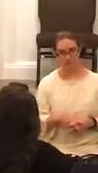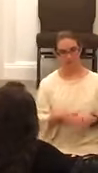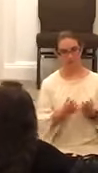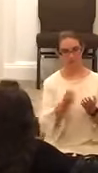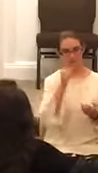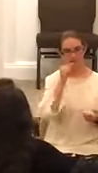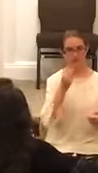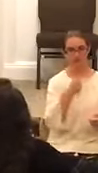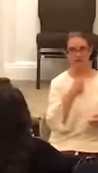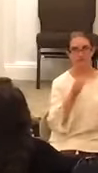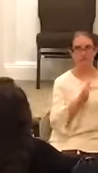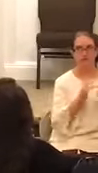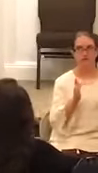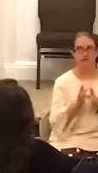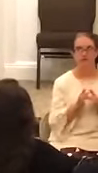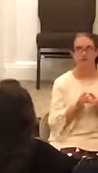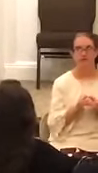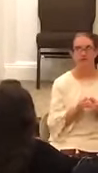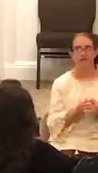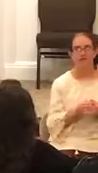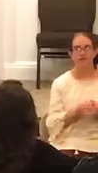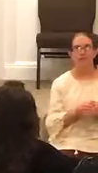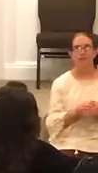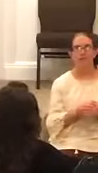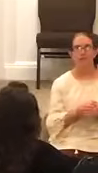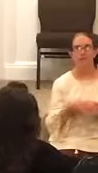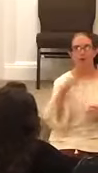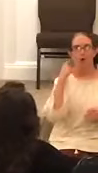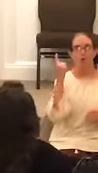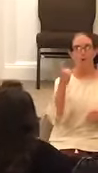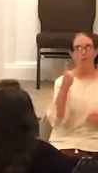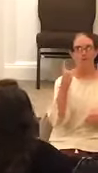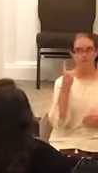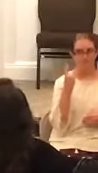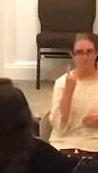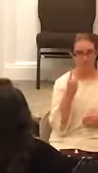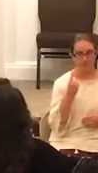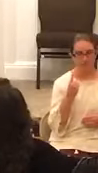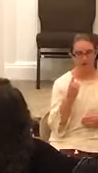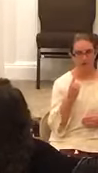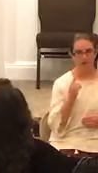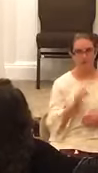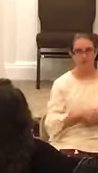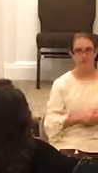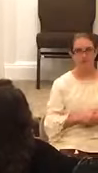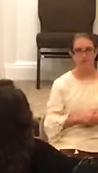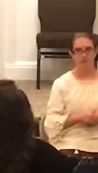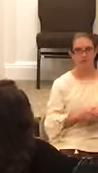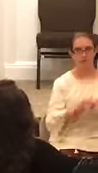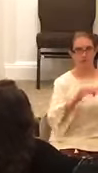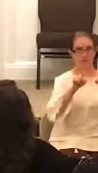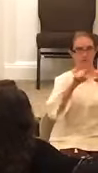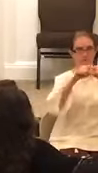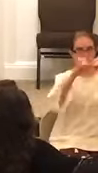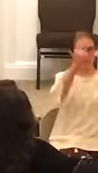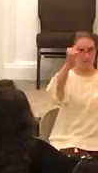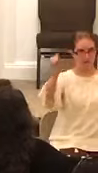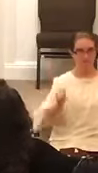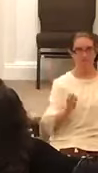Bible tells me that Jesus is the express. That's the only. Express means only. Image of